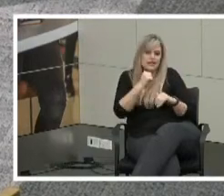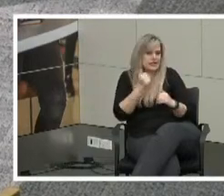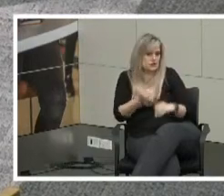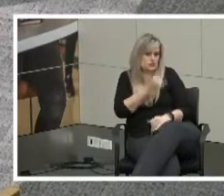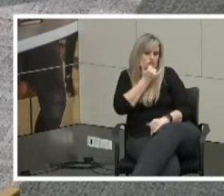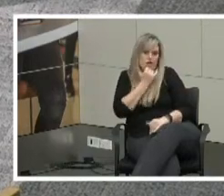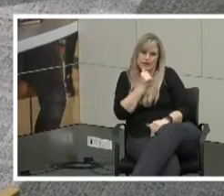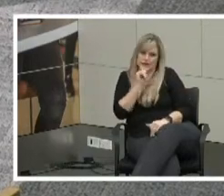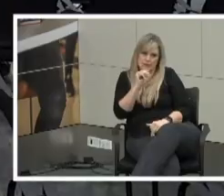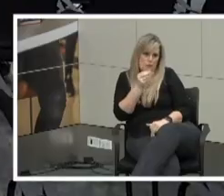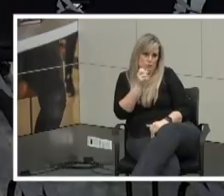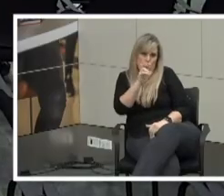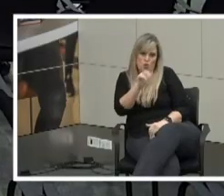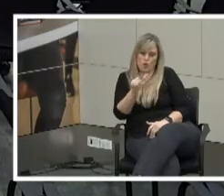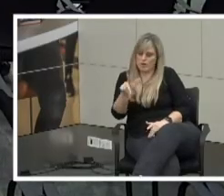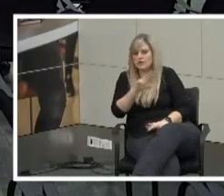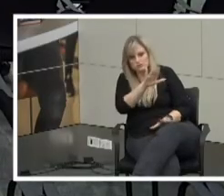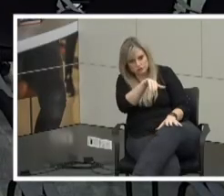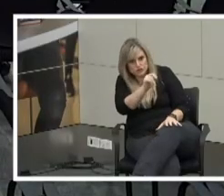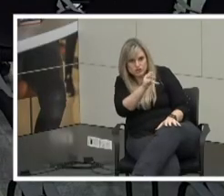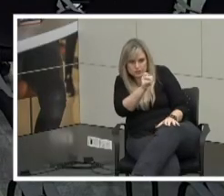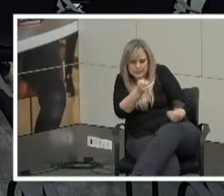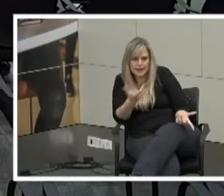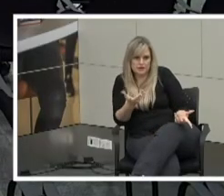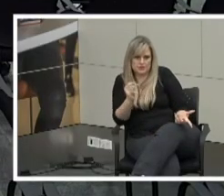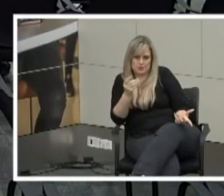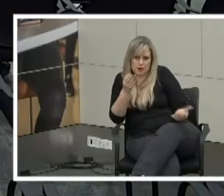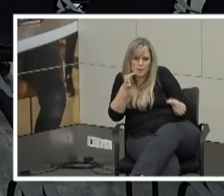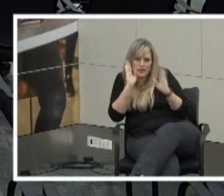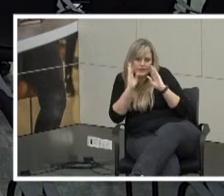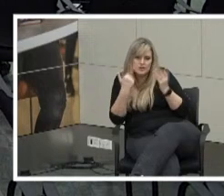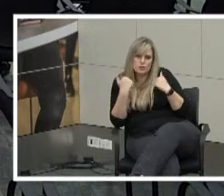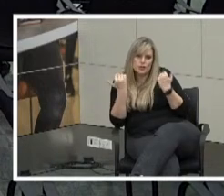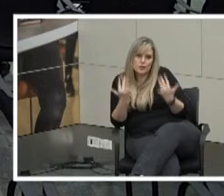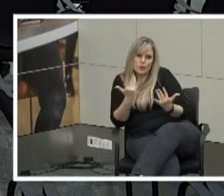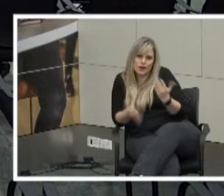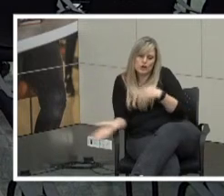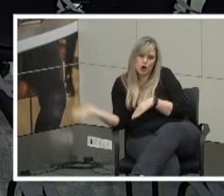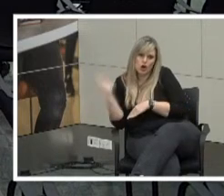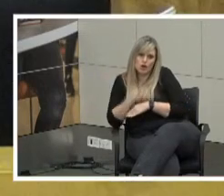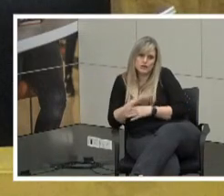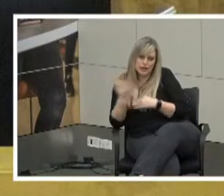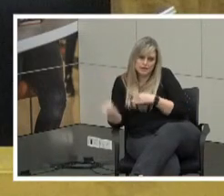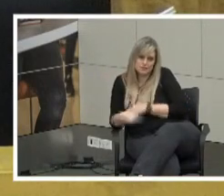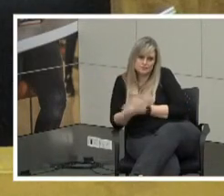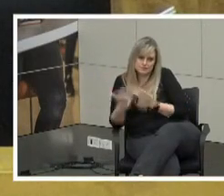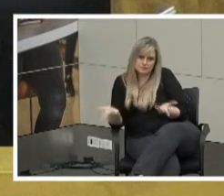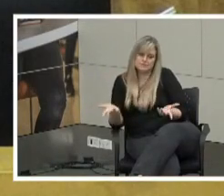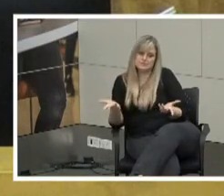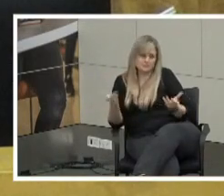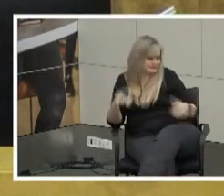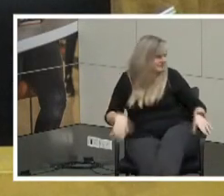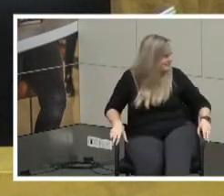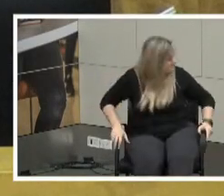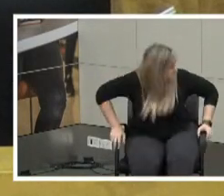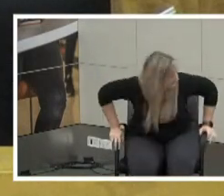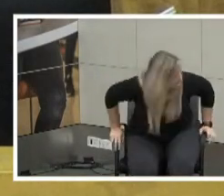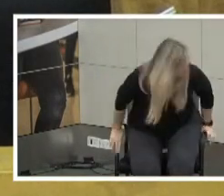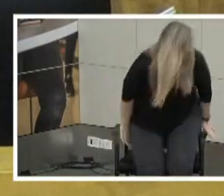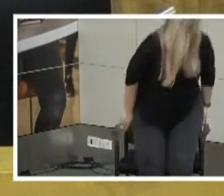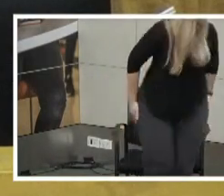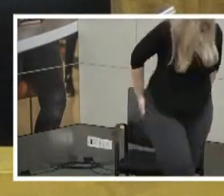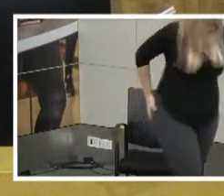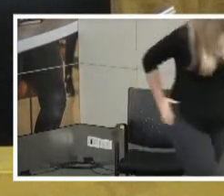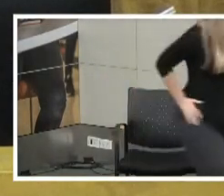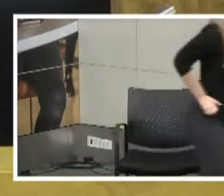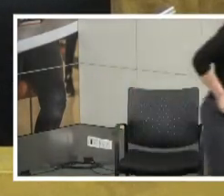wrong thank you ma'am thank you ma'am thank you ma'am ma'am thank you